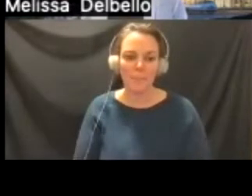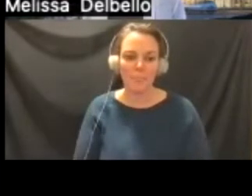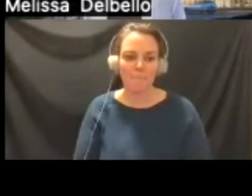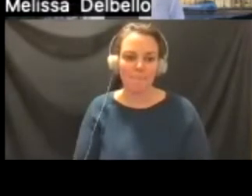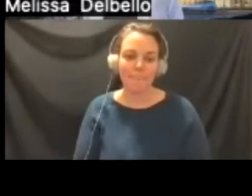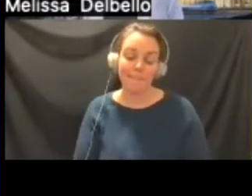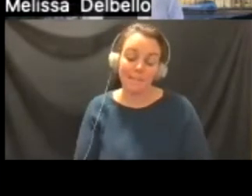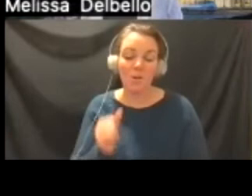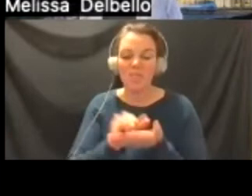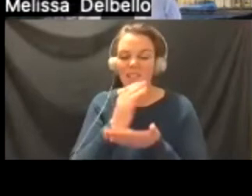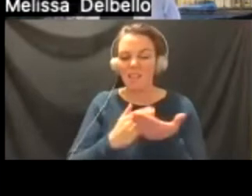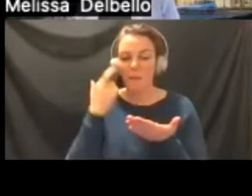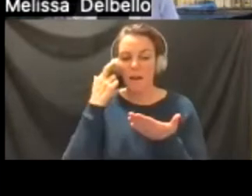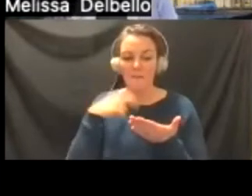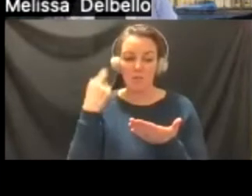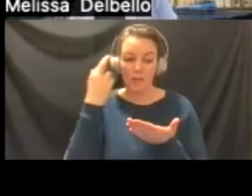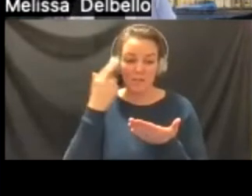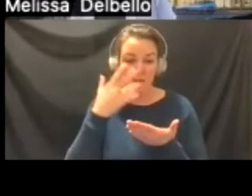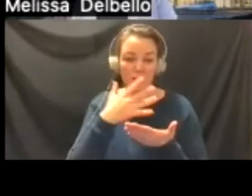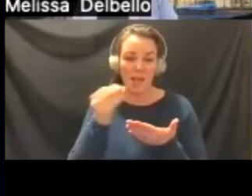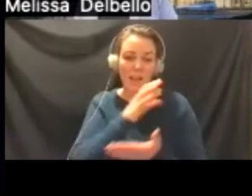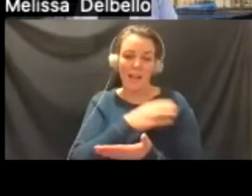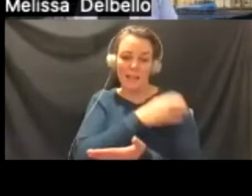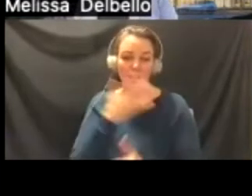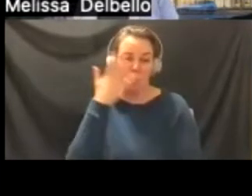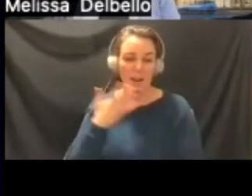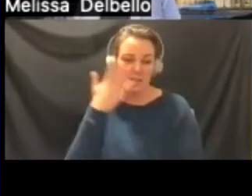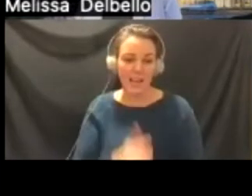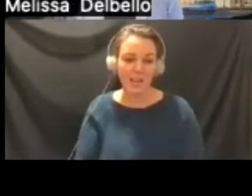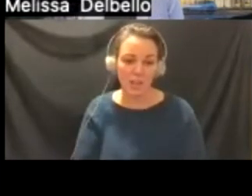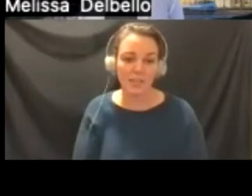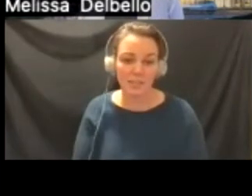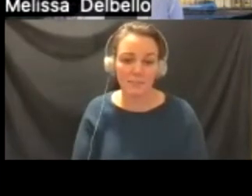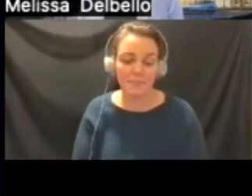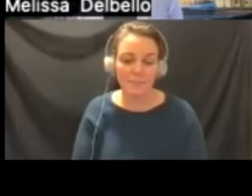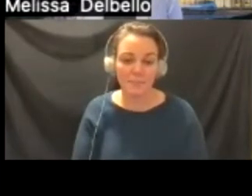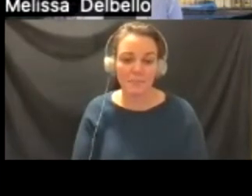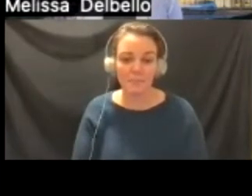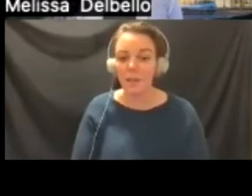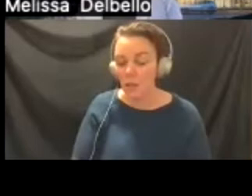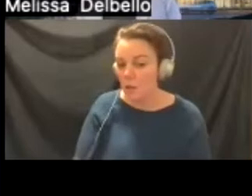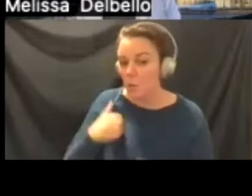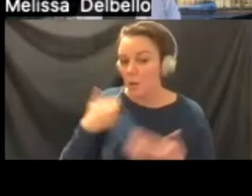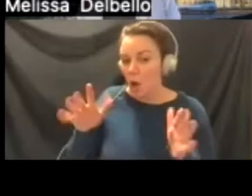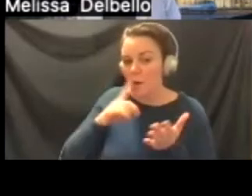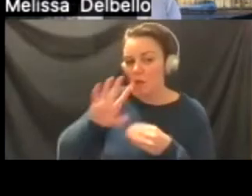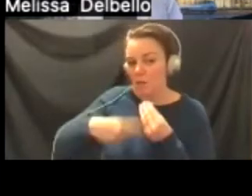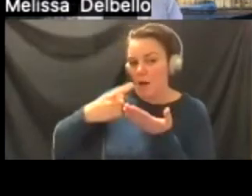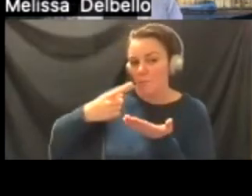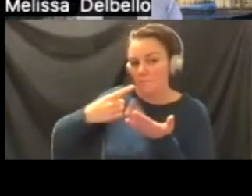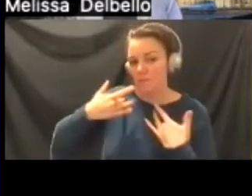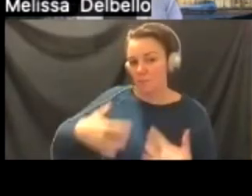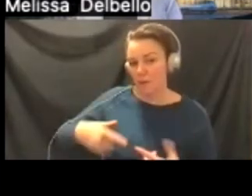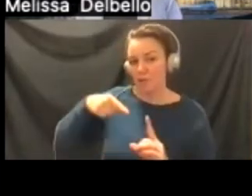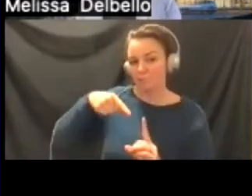some of the risk factors and clinical manifestations. We talked a little bit about depression. And so depression in and of